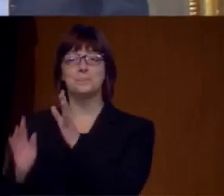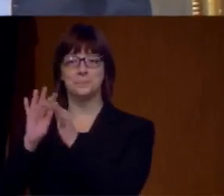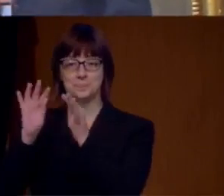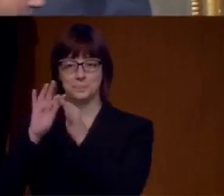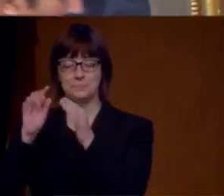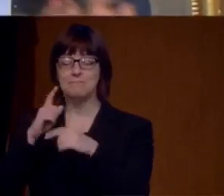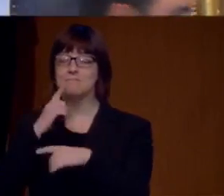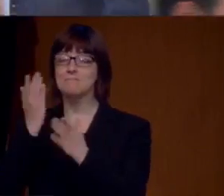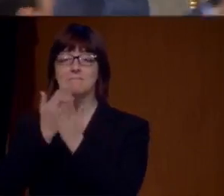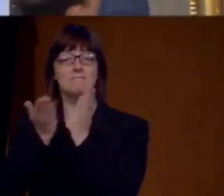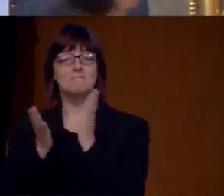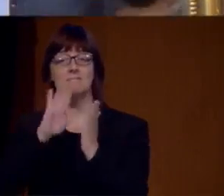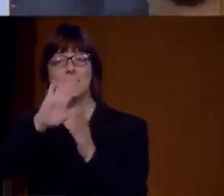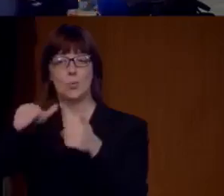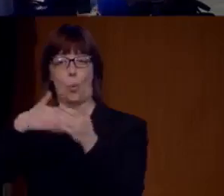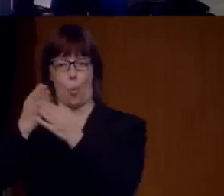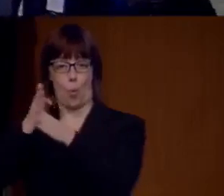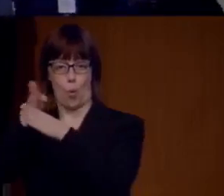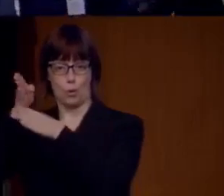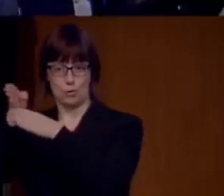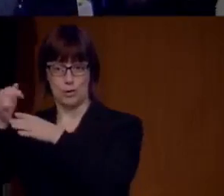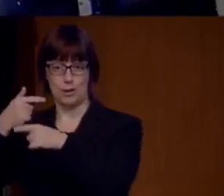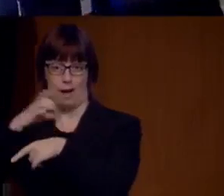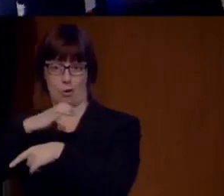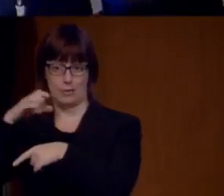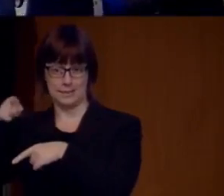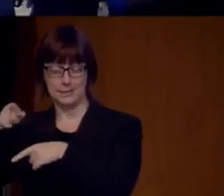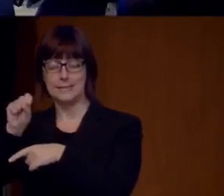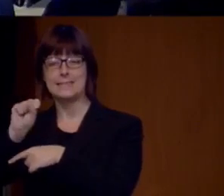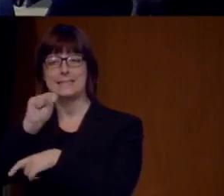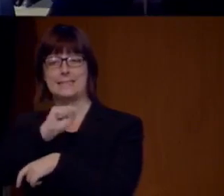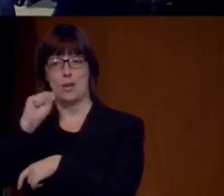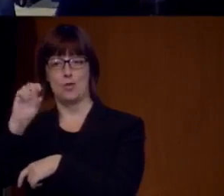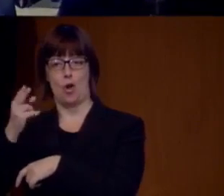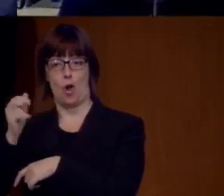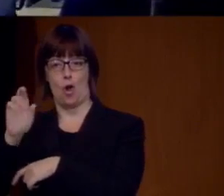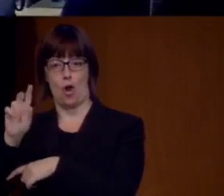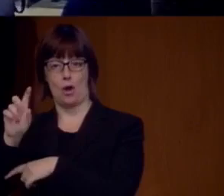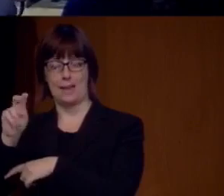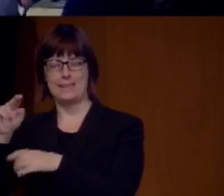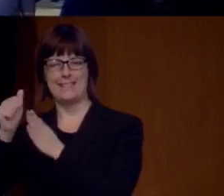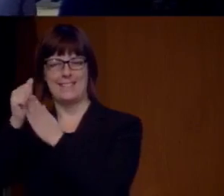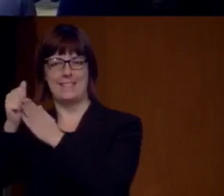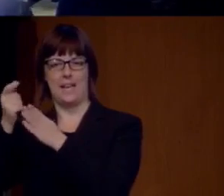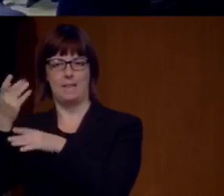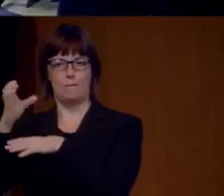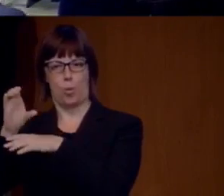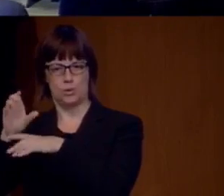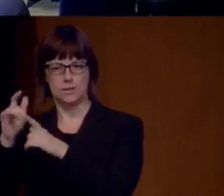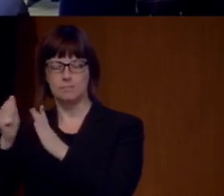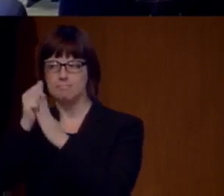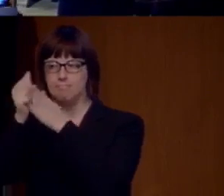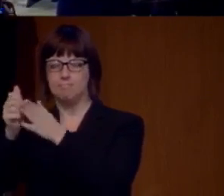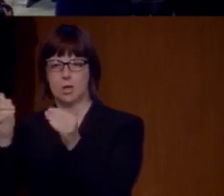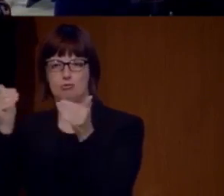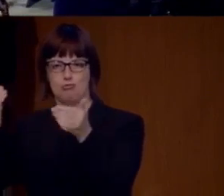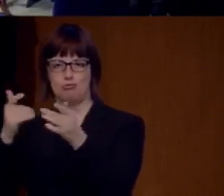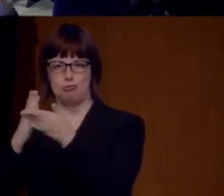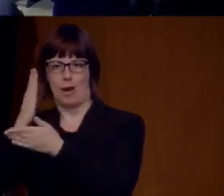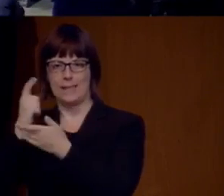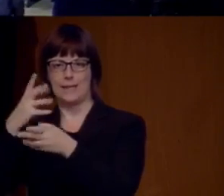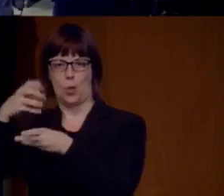Throughout his distinguished career in Congress, Senator Harkin has been a leading force in advancing the rights and inclusion of people